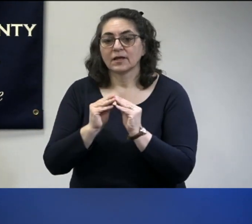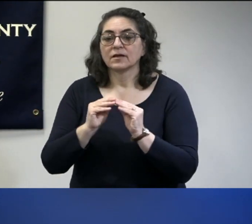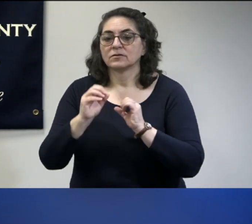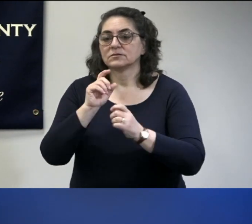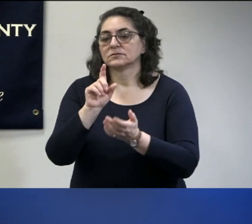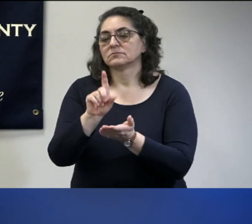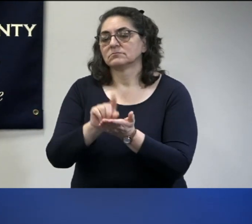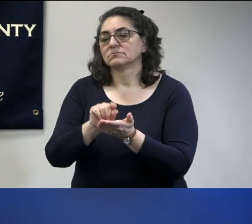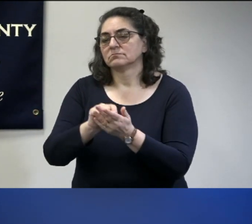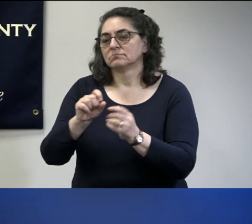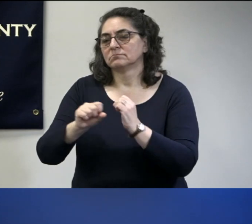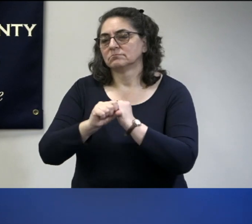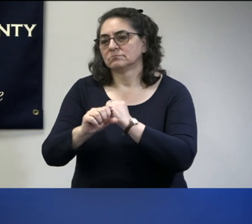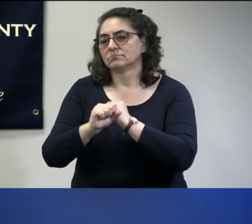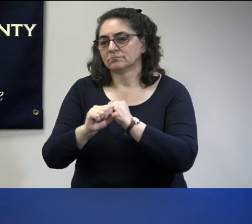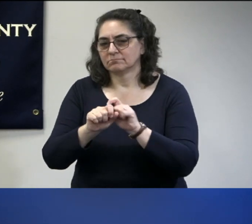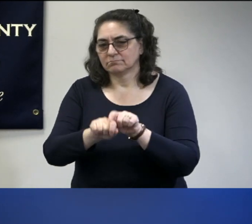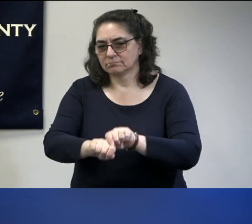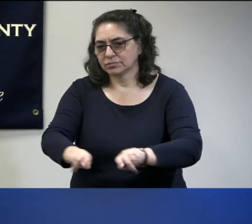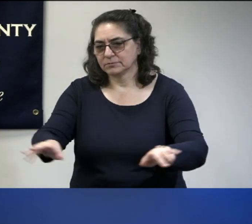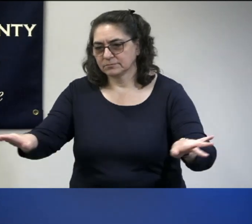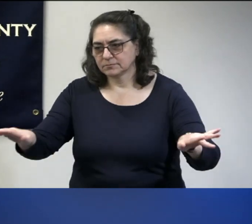on